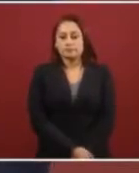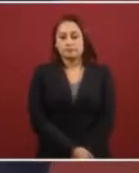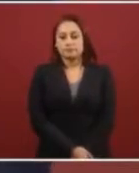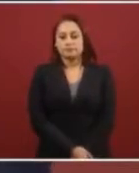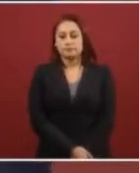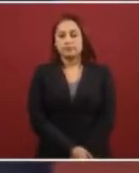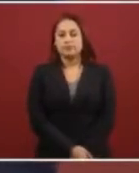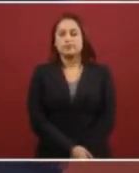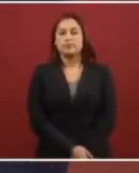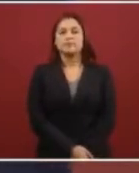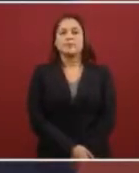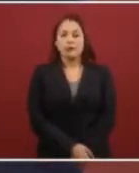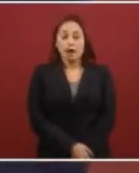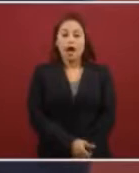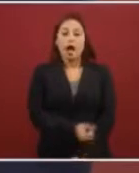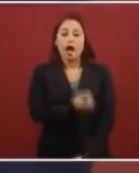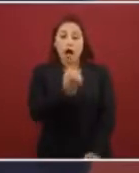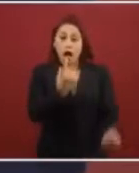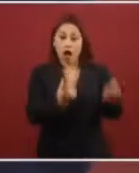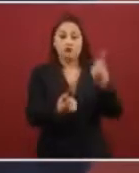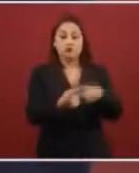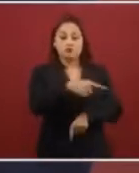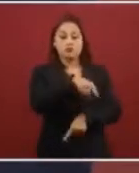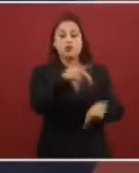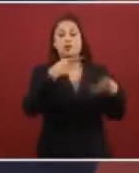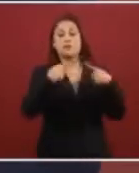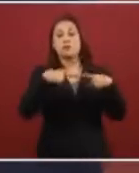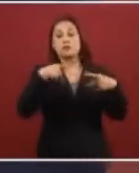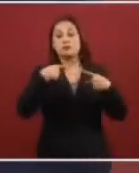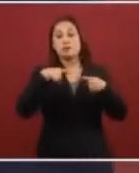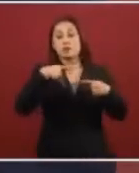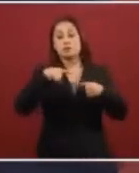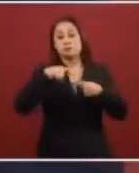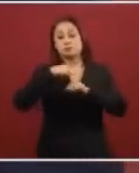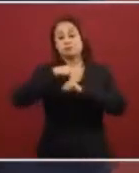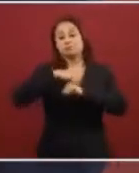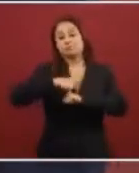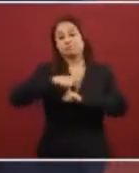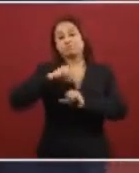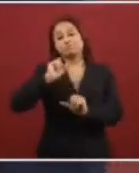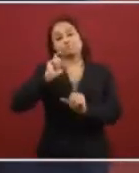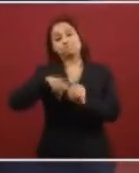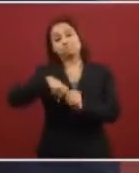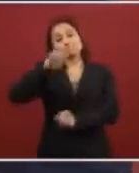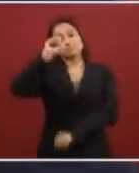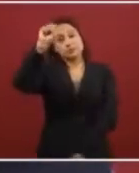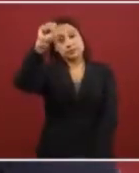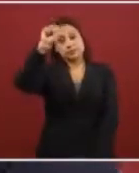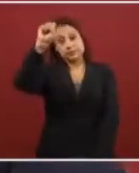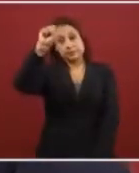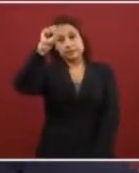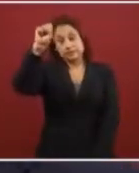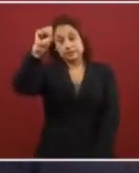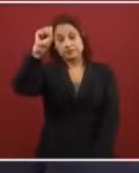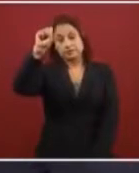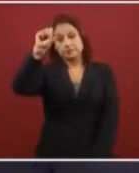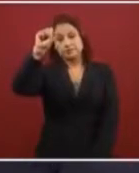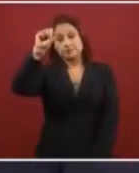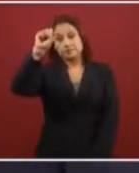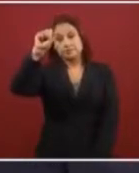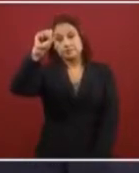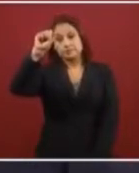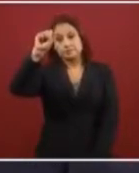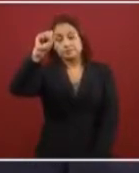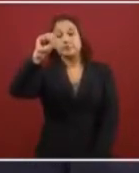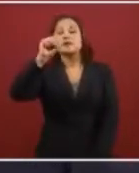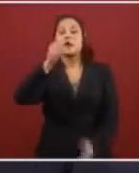Dirigentes sindicales or directors of the syndication que además that not de lo establecido en el contrato colectivo besides